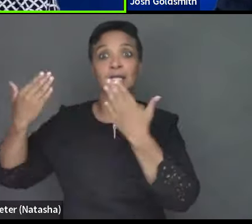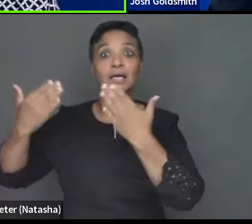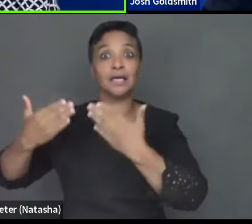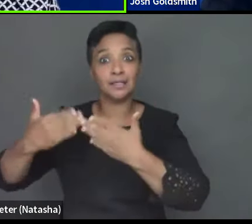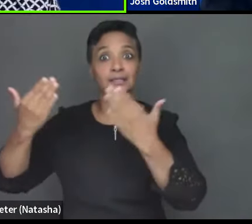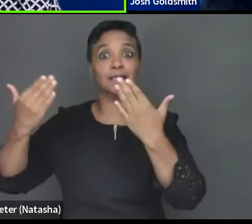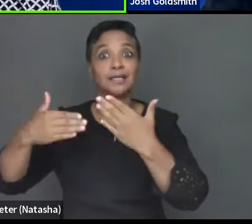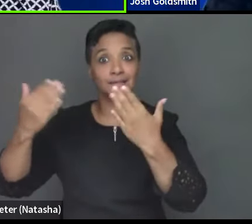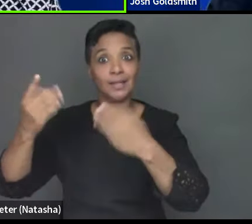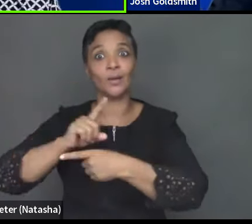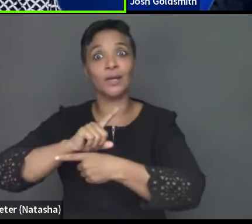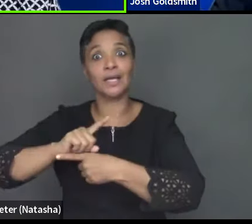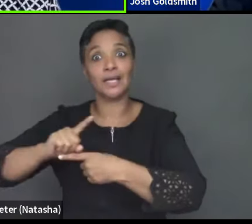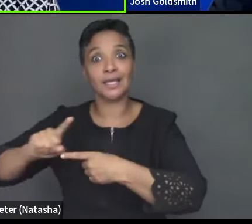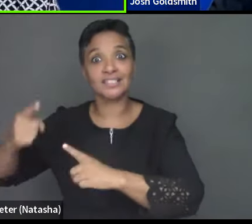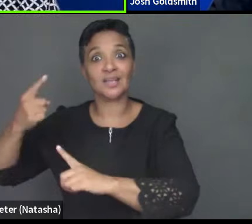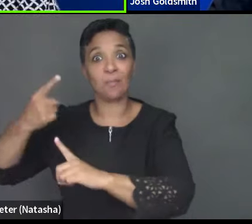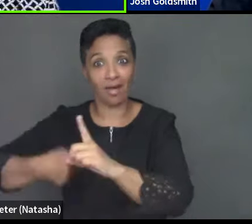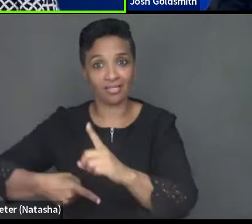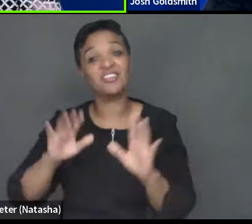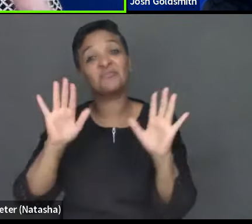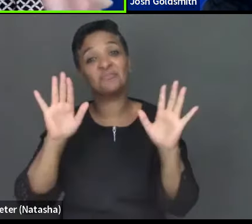we have 8 hours of,